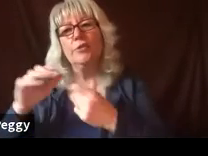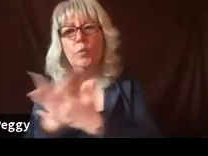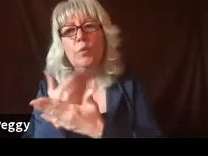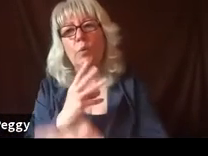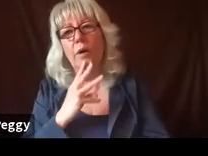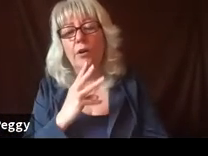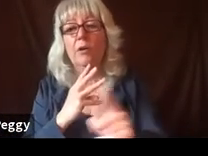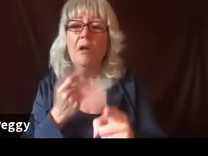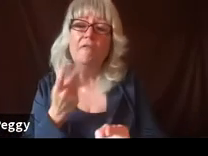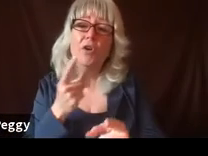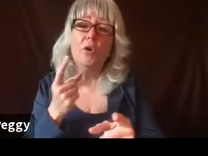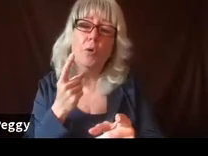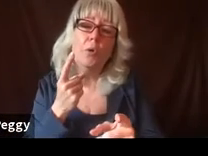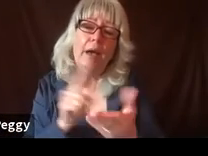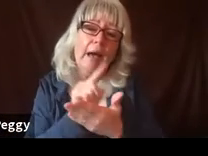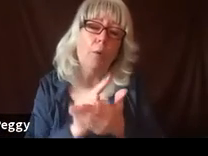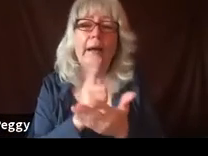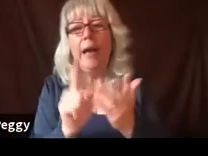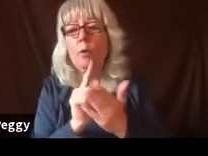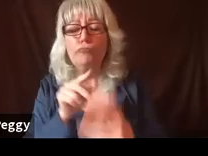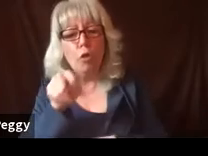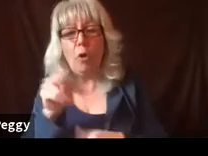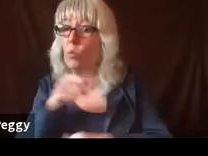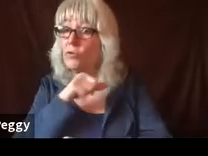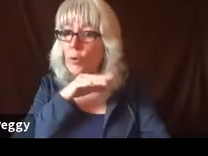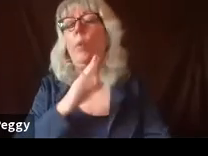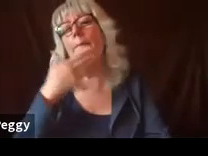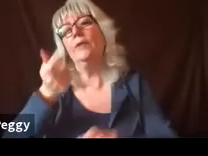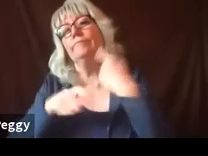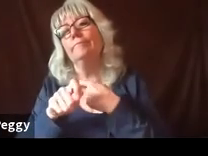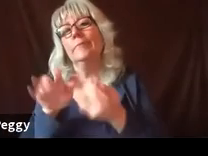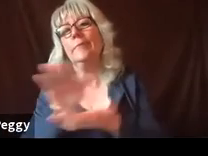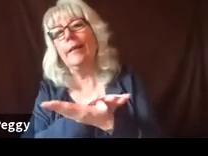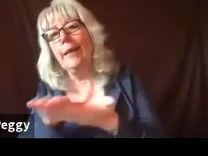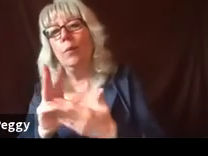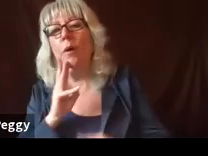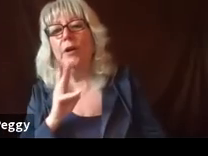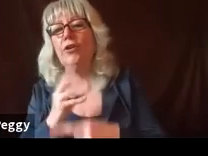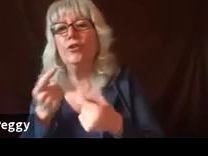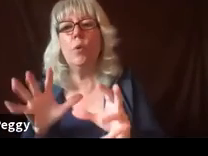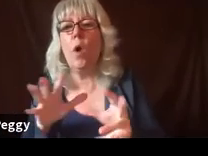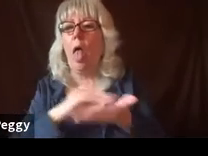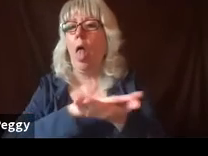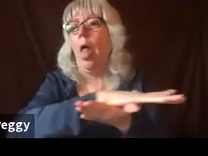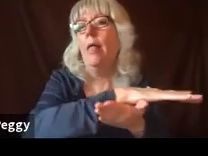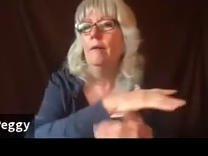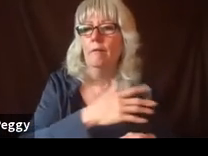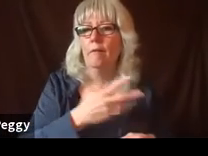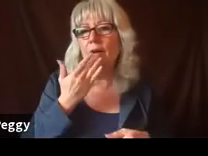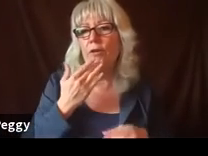to change your water a few times to make sure you keep having clean water to work with, so that you don't get muddy